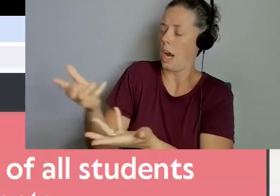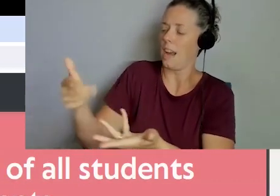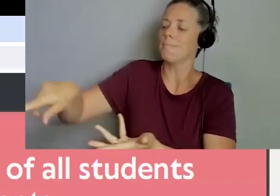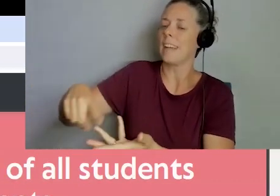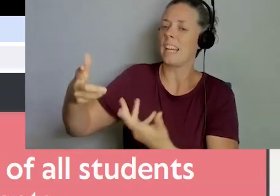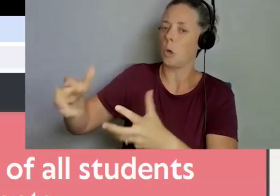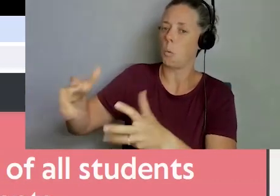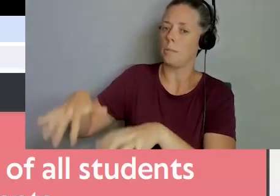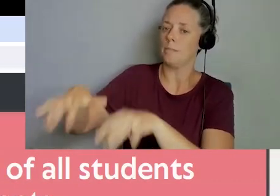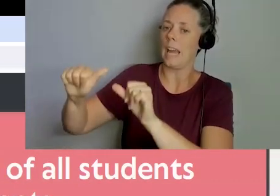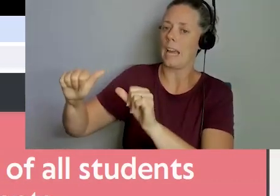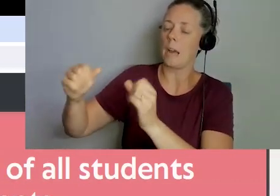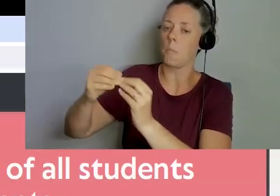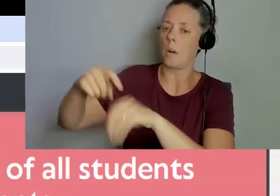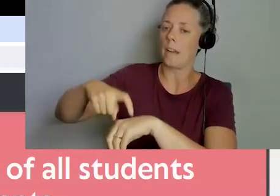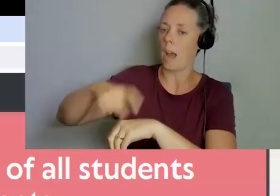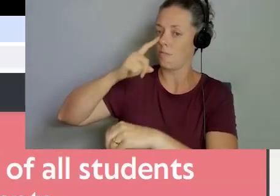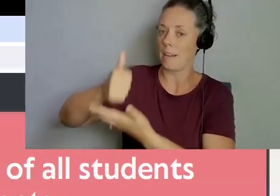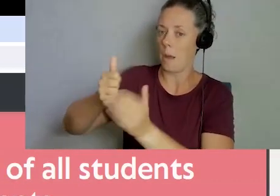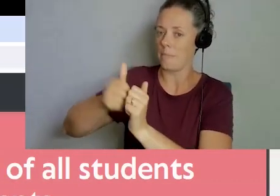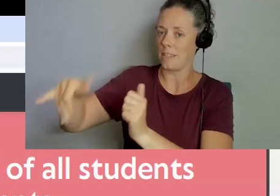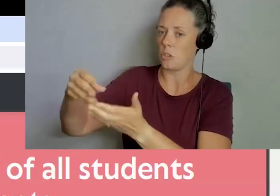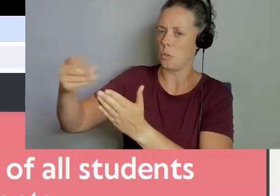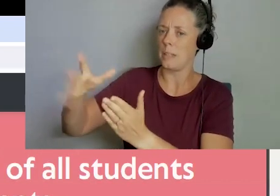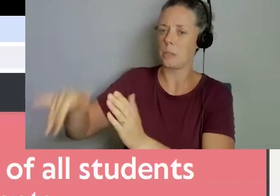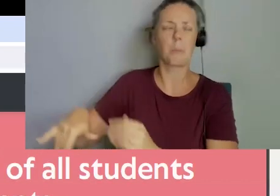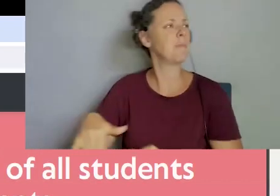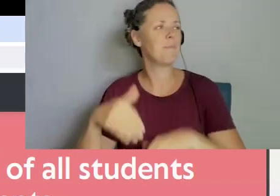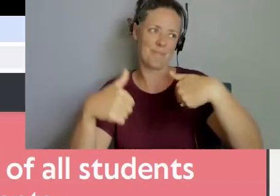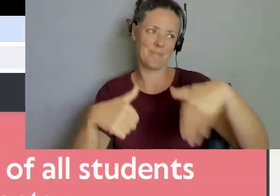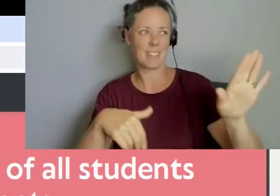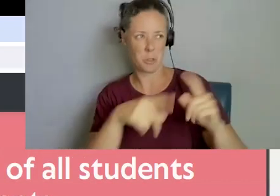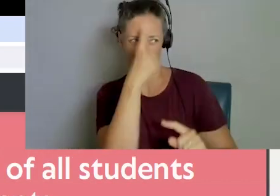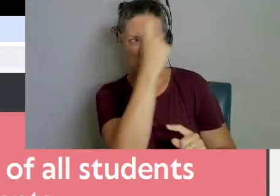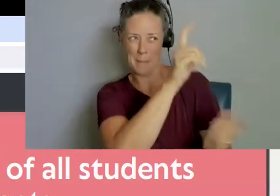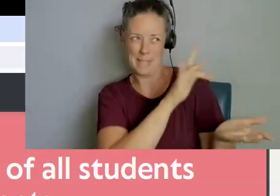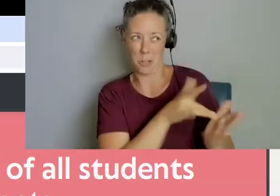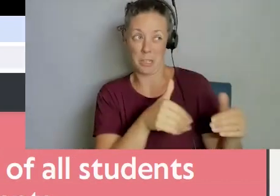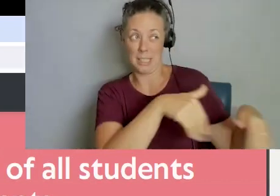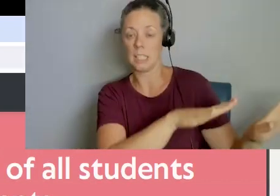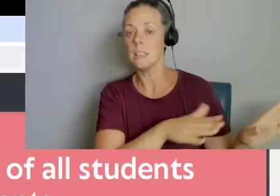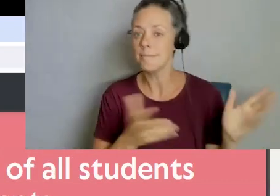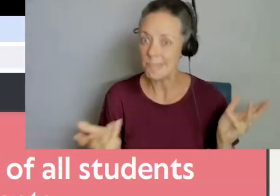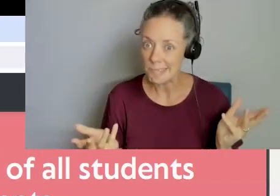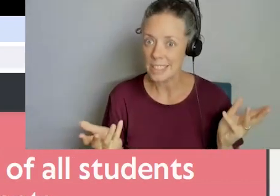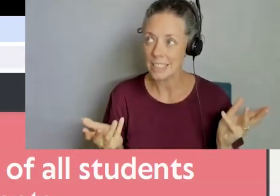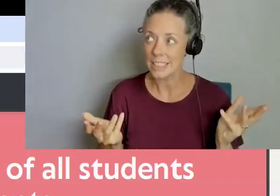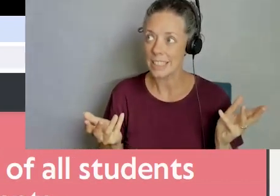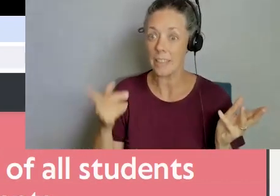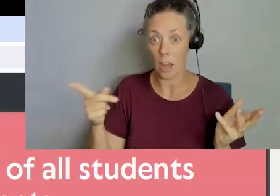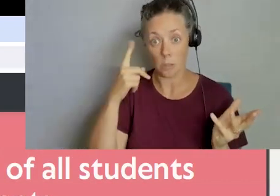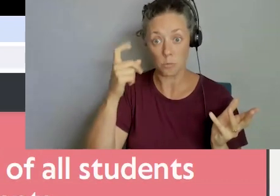time to try to figure out how to help the students. So they just sent them directly to the Dream Center, assuming that they are dreamers,